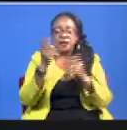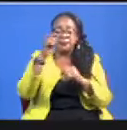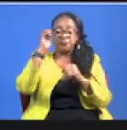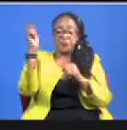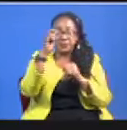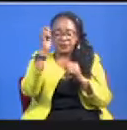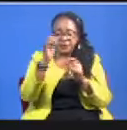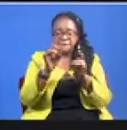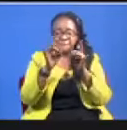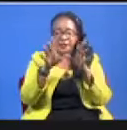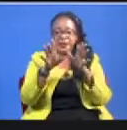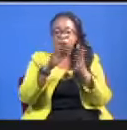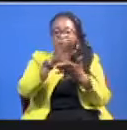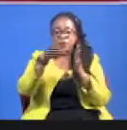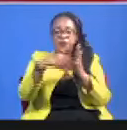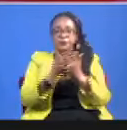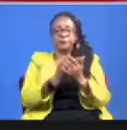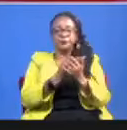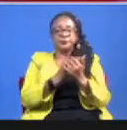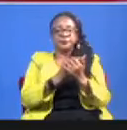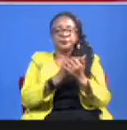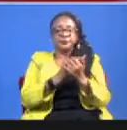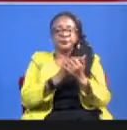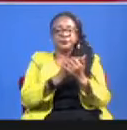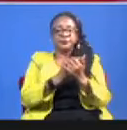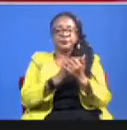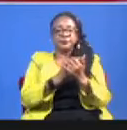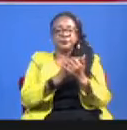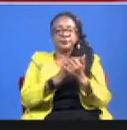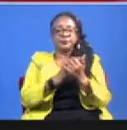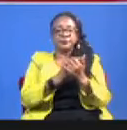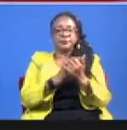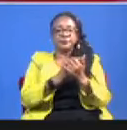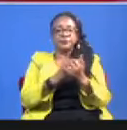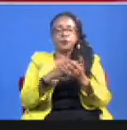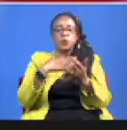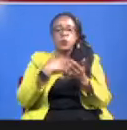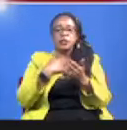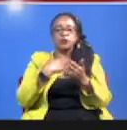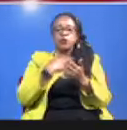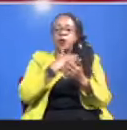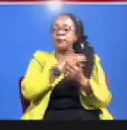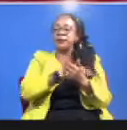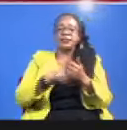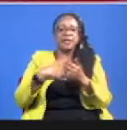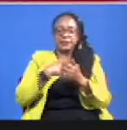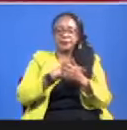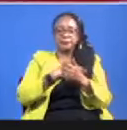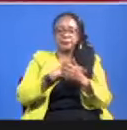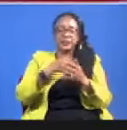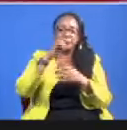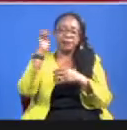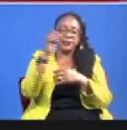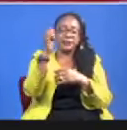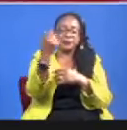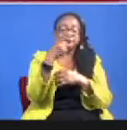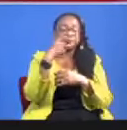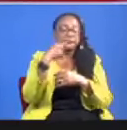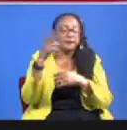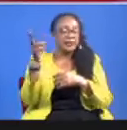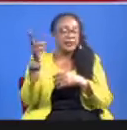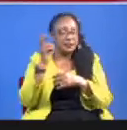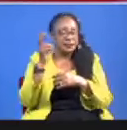cancelled the deals? Thank you very much. We first of all want to appreciate the president. He says that he's listening, and